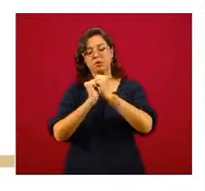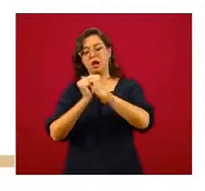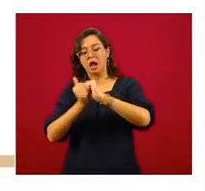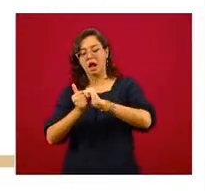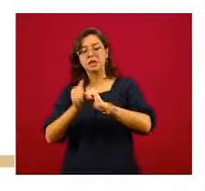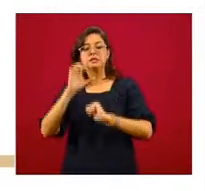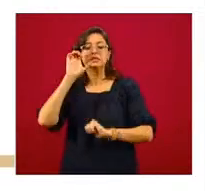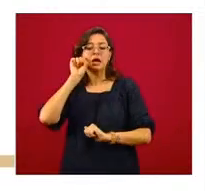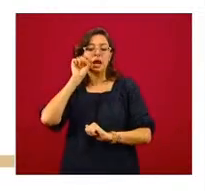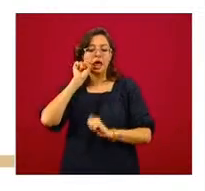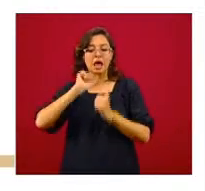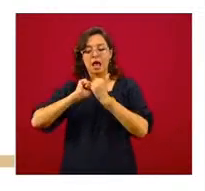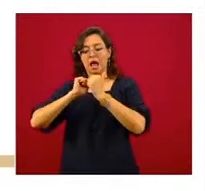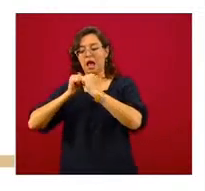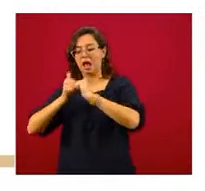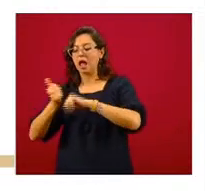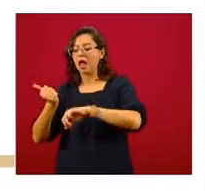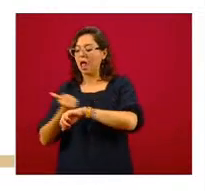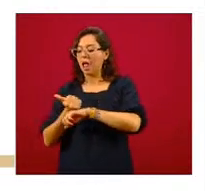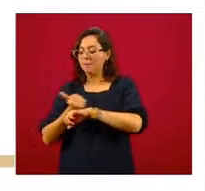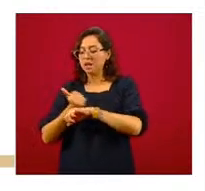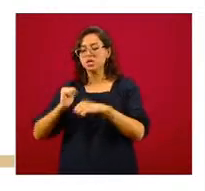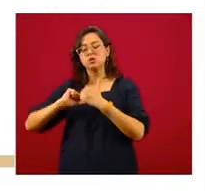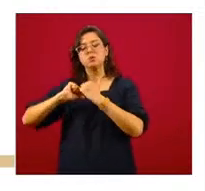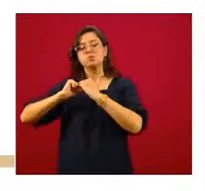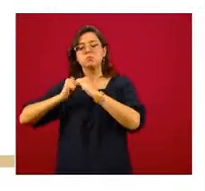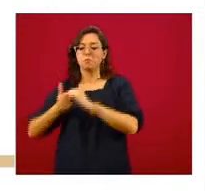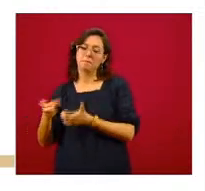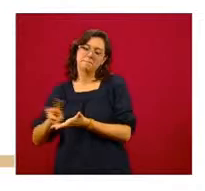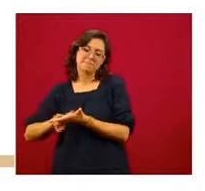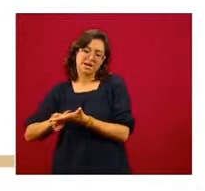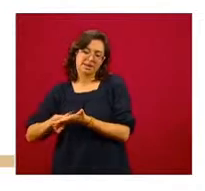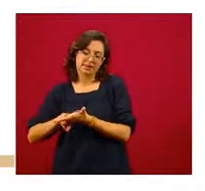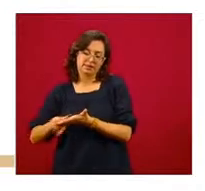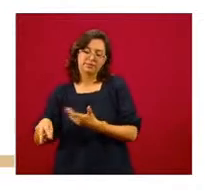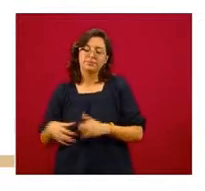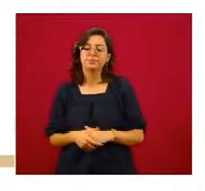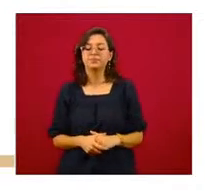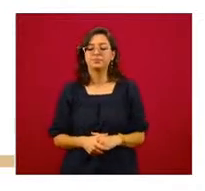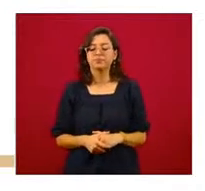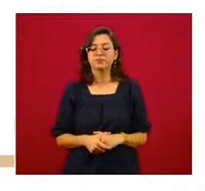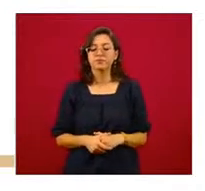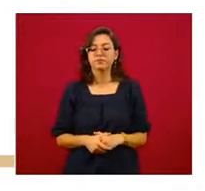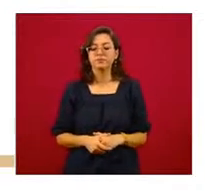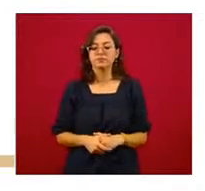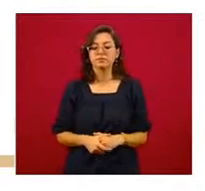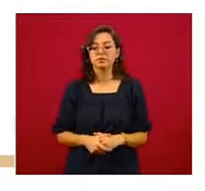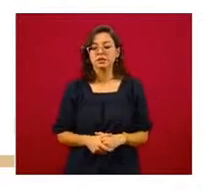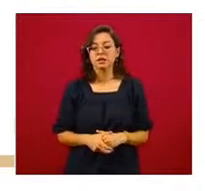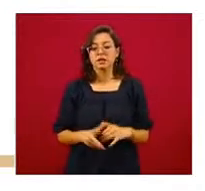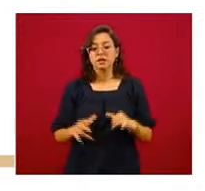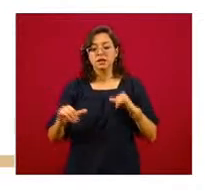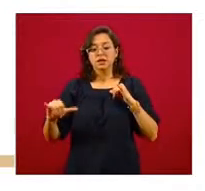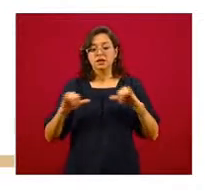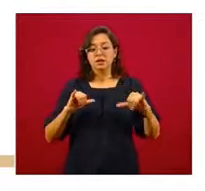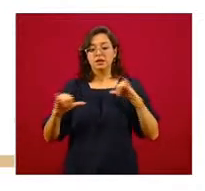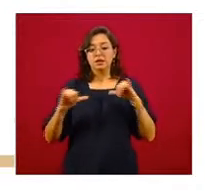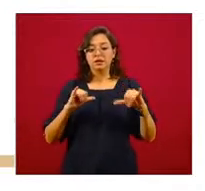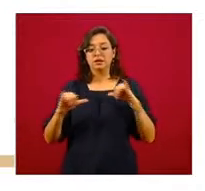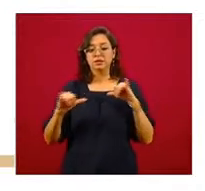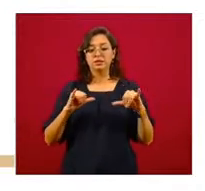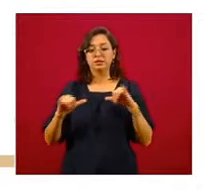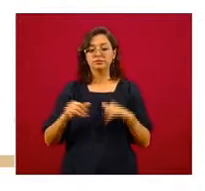and the reduced rates, they're about to transit from red to yellow. They won't have any